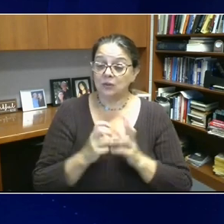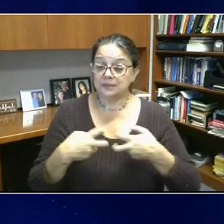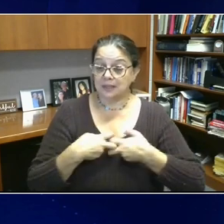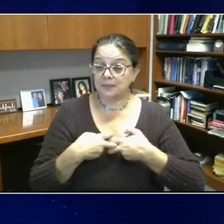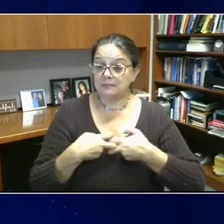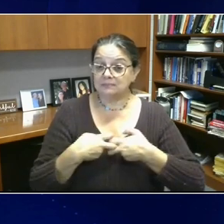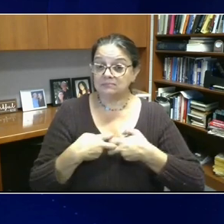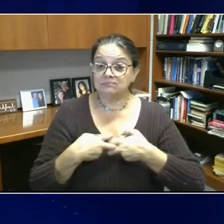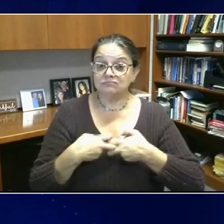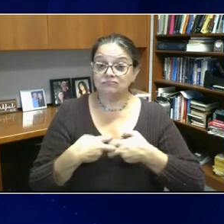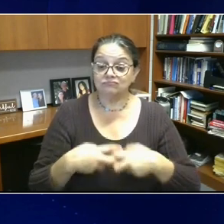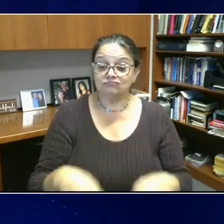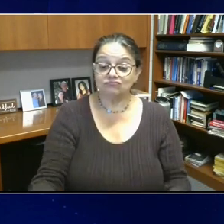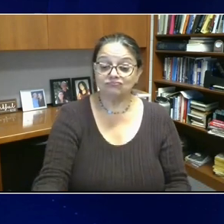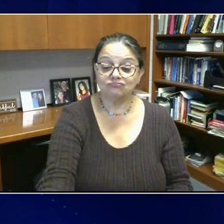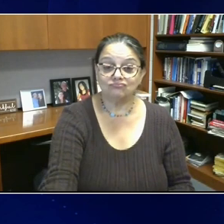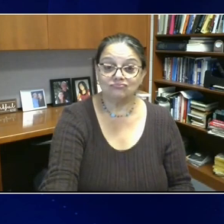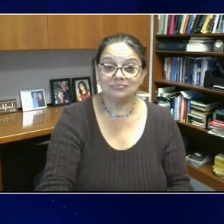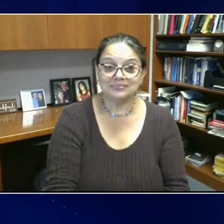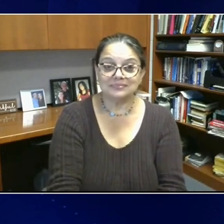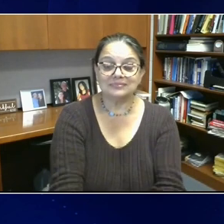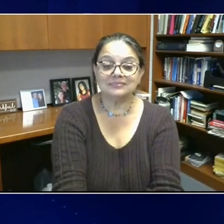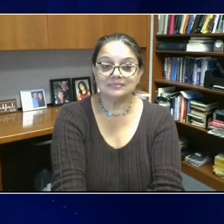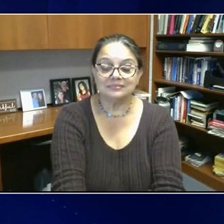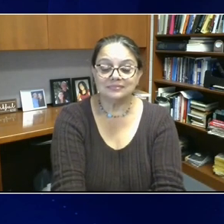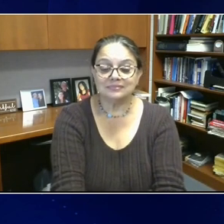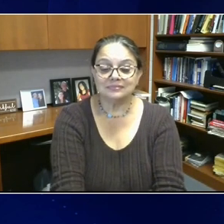And this presents a significant ethical dilemma.